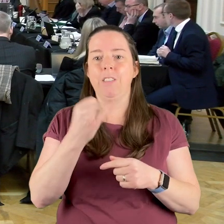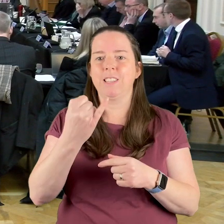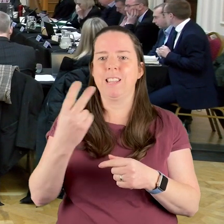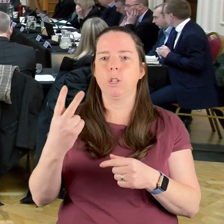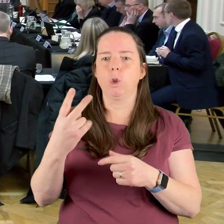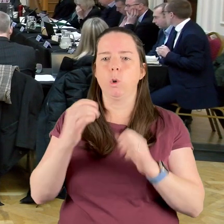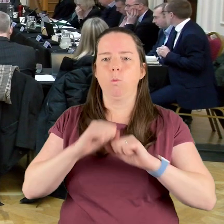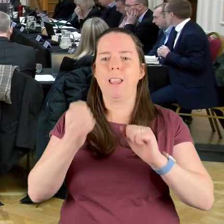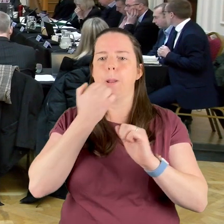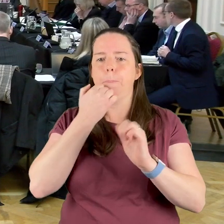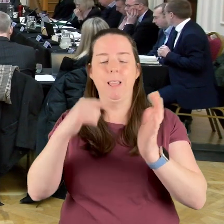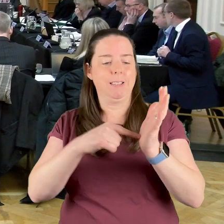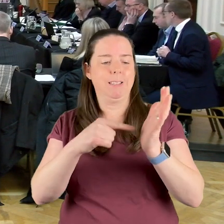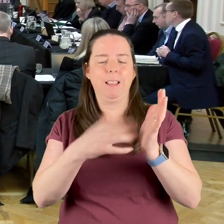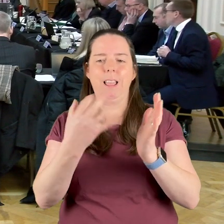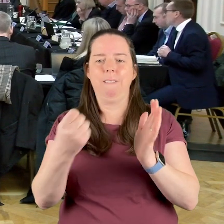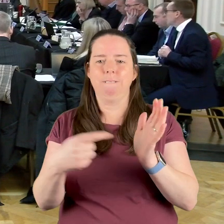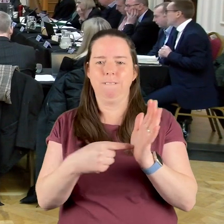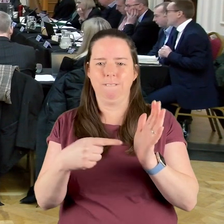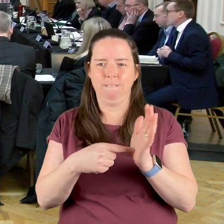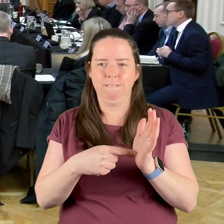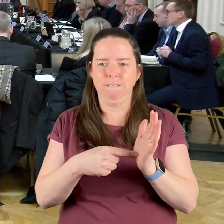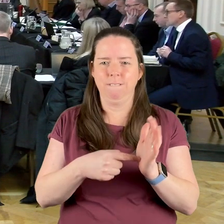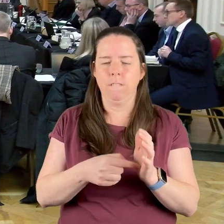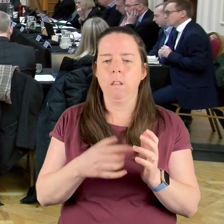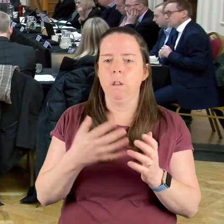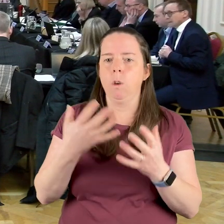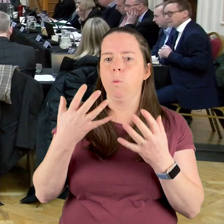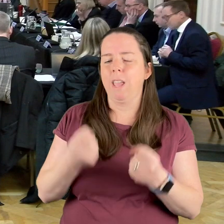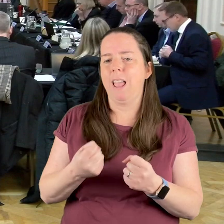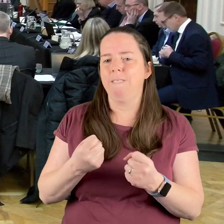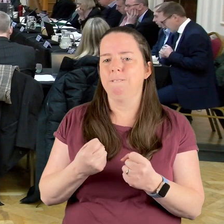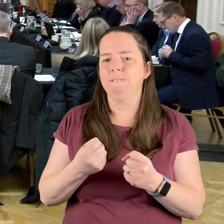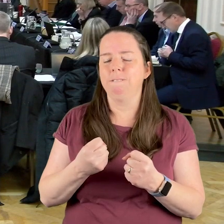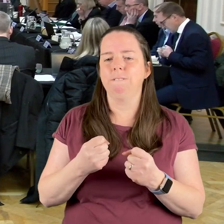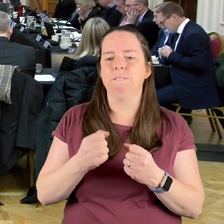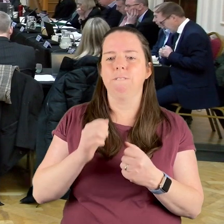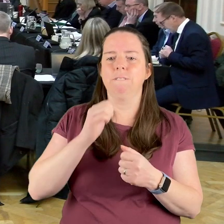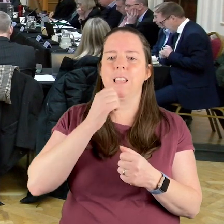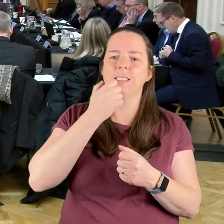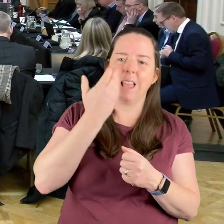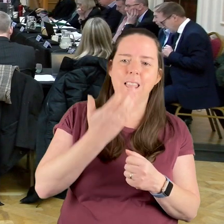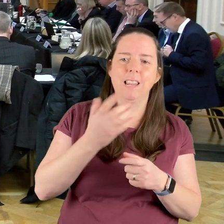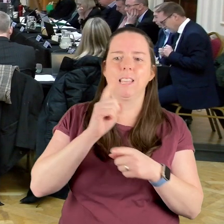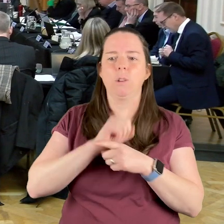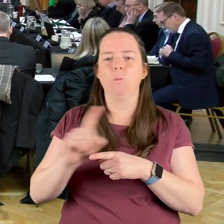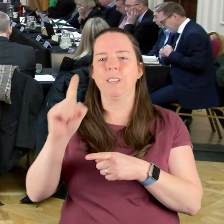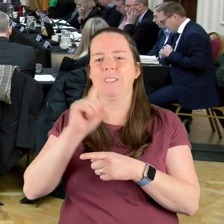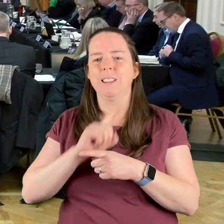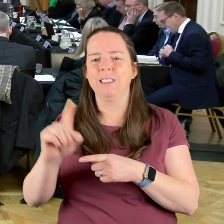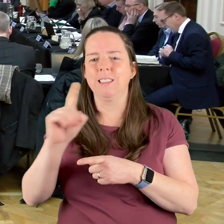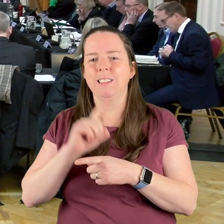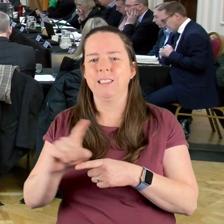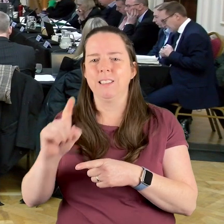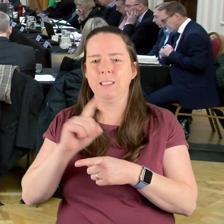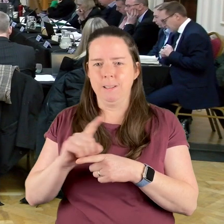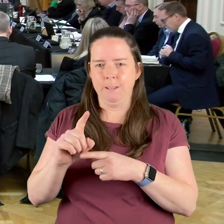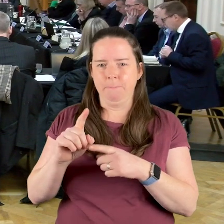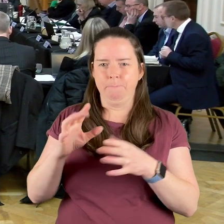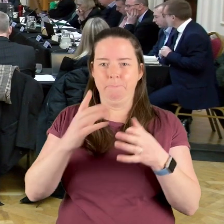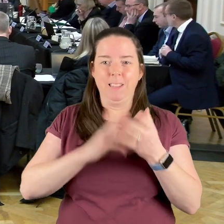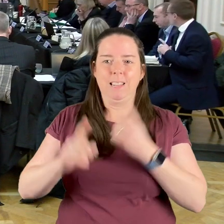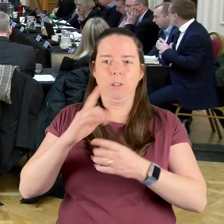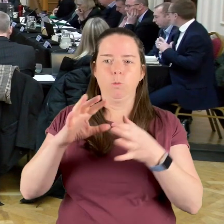closely on cancer as well, and the 62 wait numbers that you will see here in the pack.